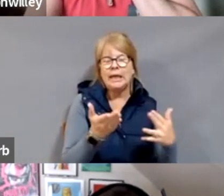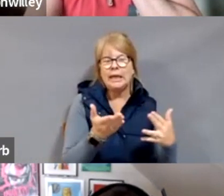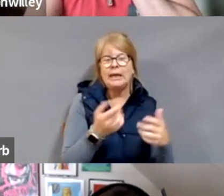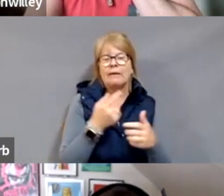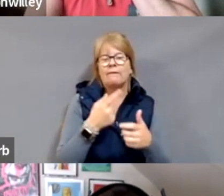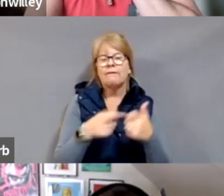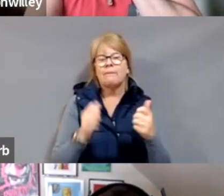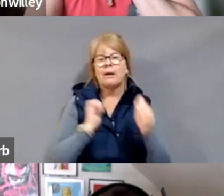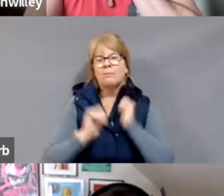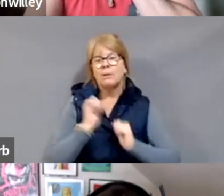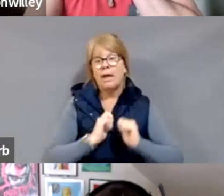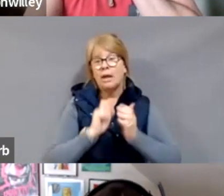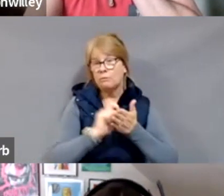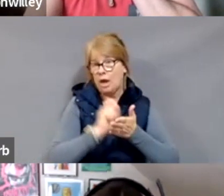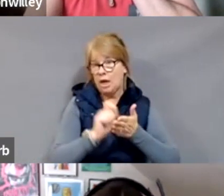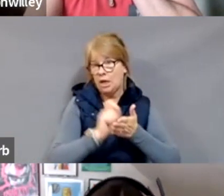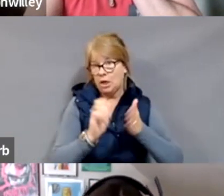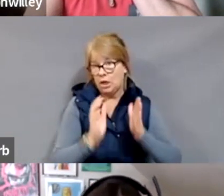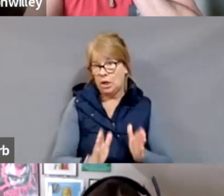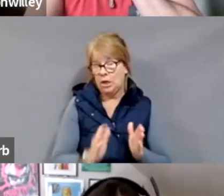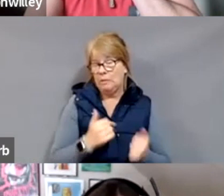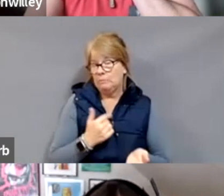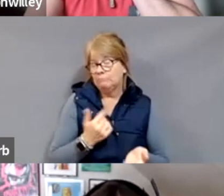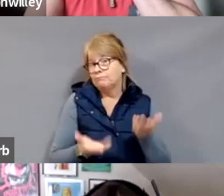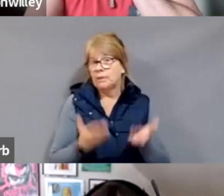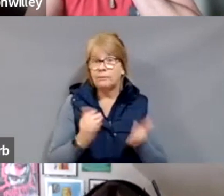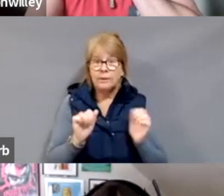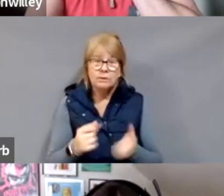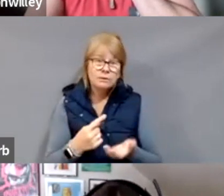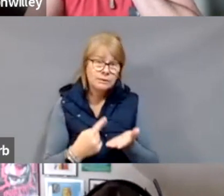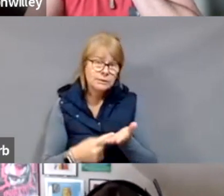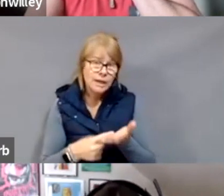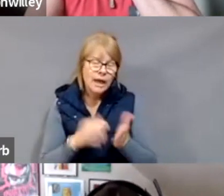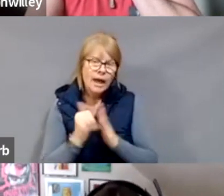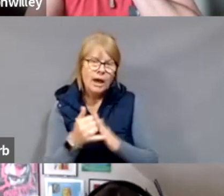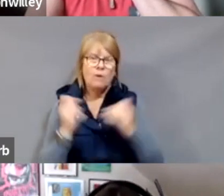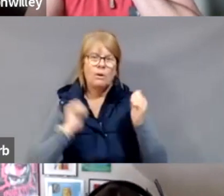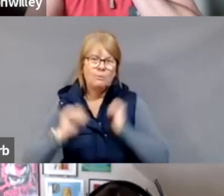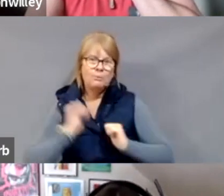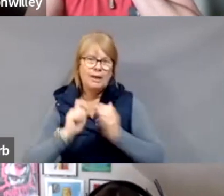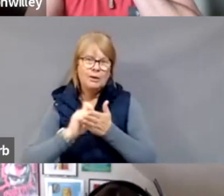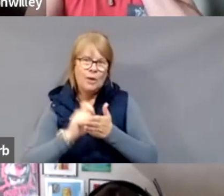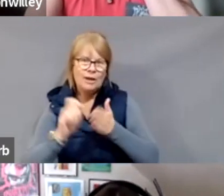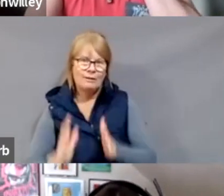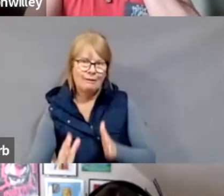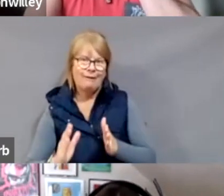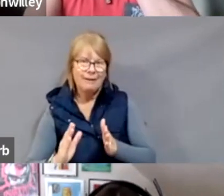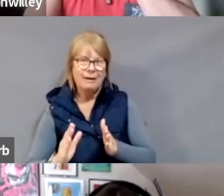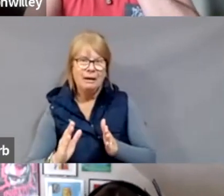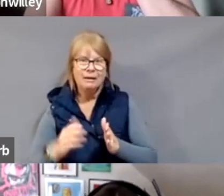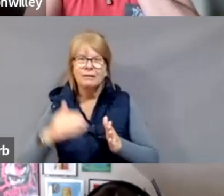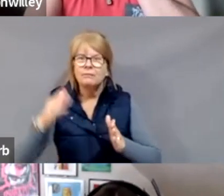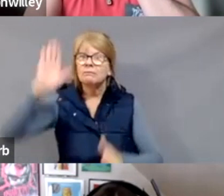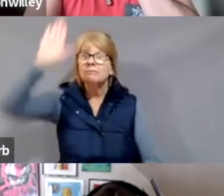playwright, it would be helpful to talk about how does the playwright get some attention for their work and